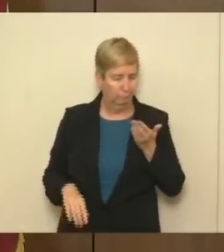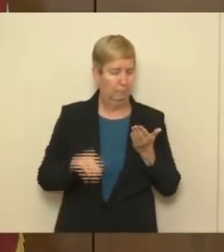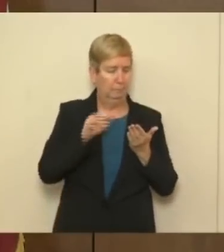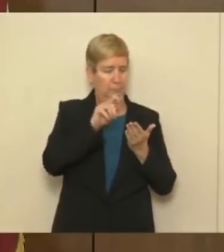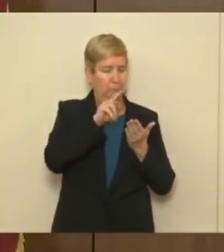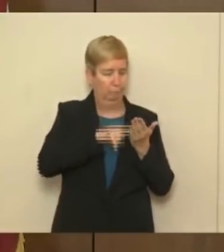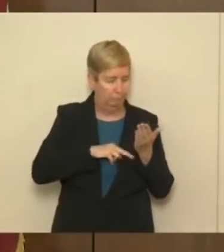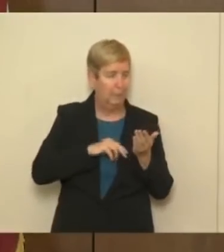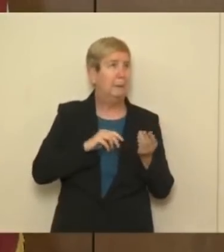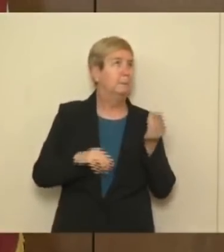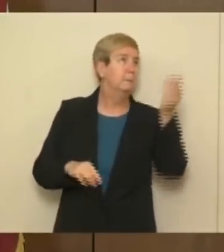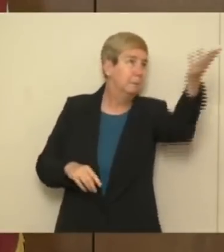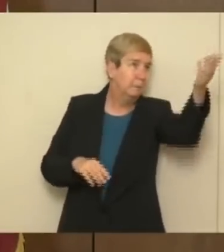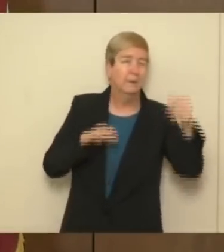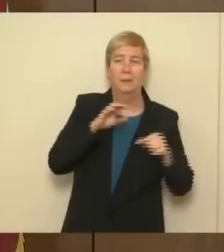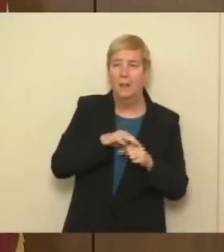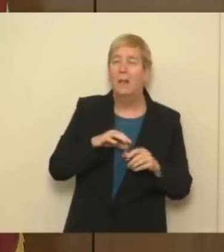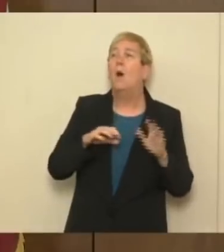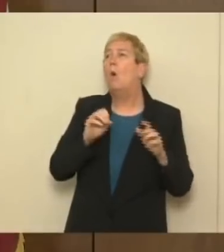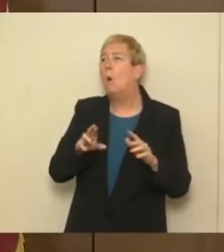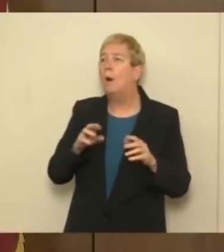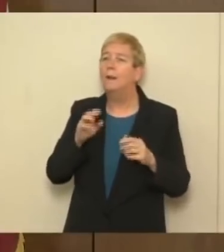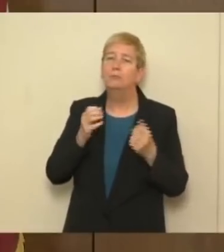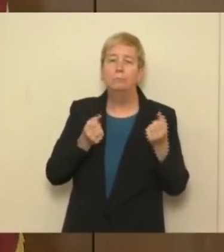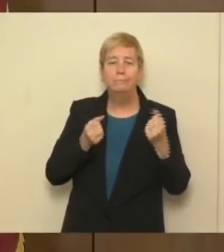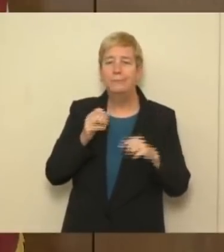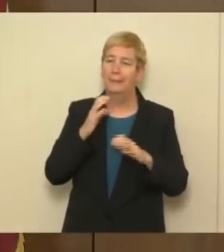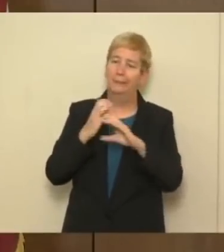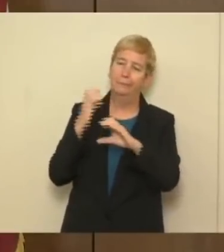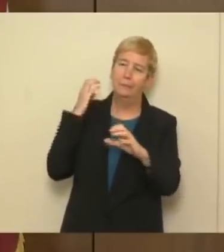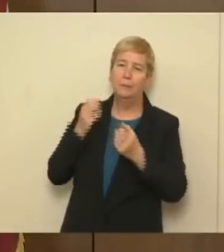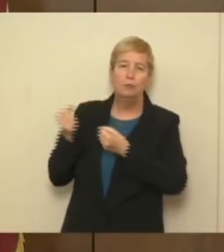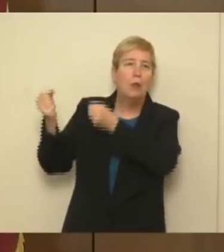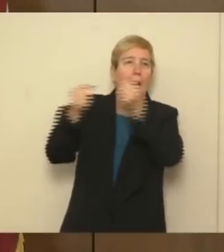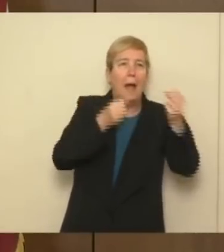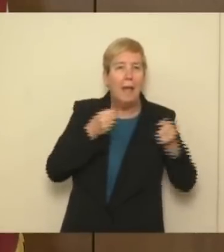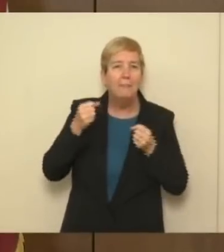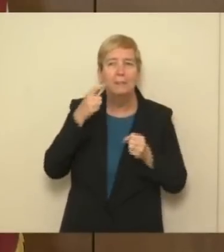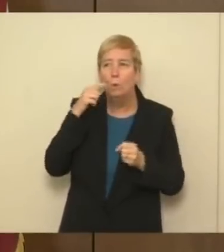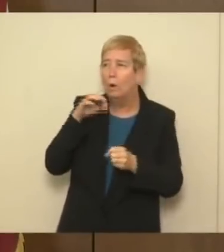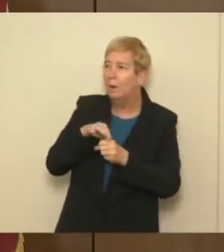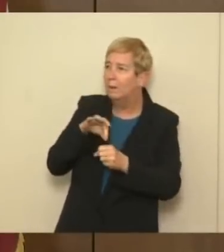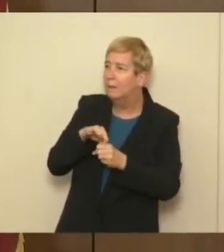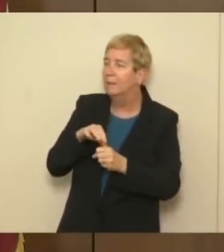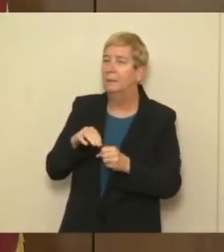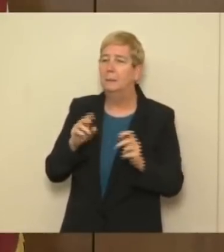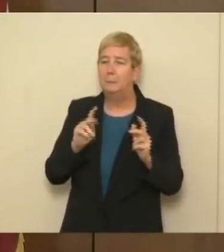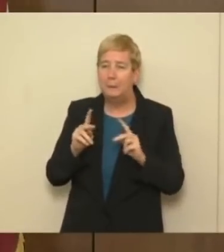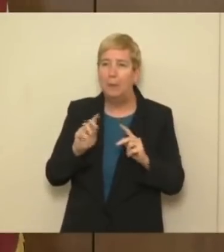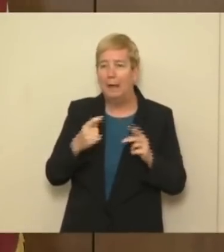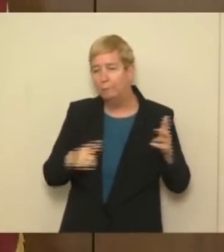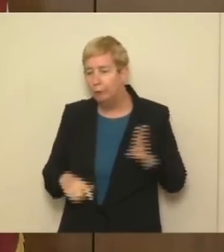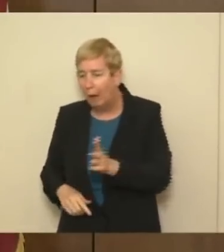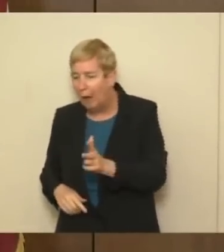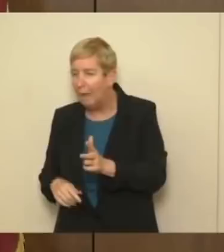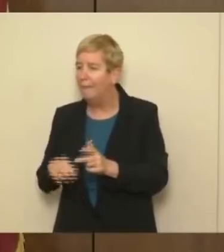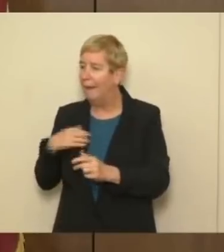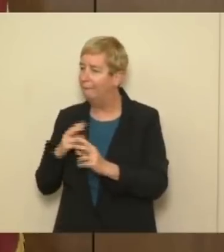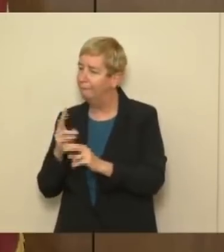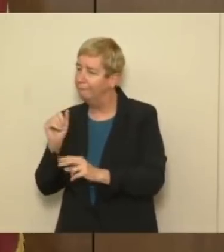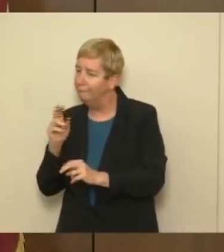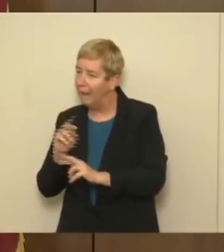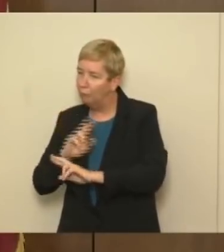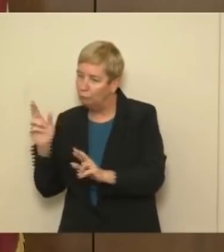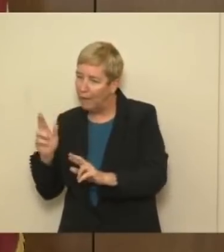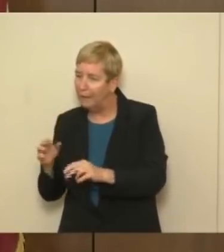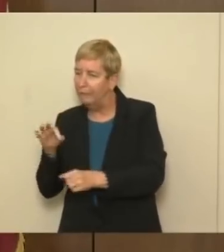in sovereign nations. We've seen that work in places like Bernalillo County. We're going to have to look at other strategies that prevent the spread,